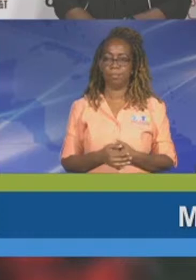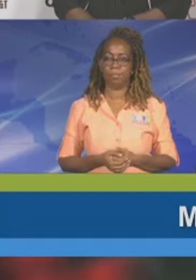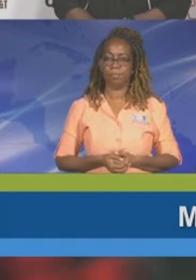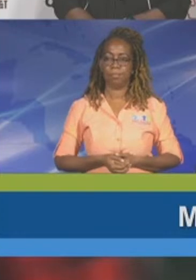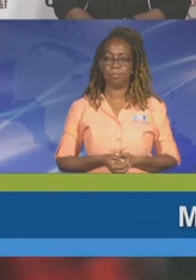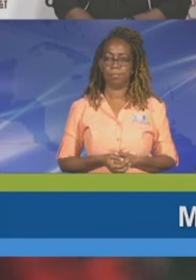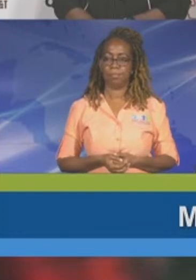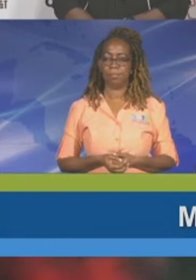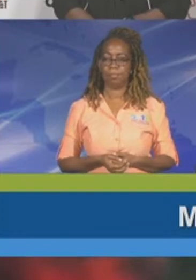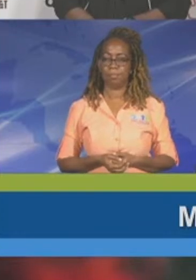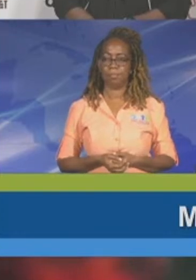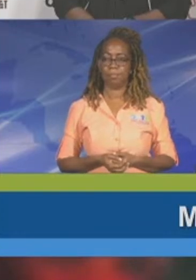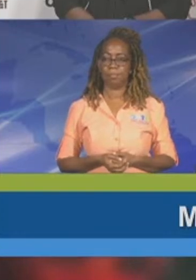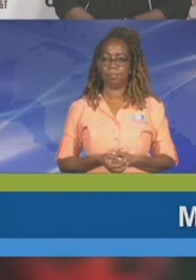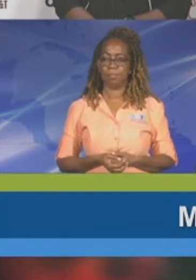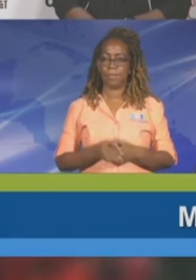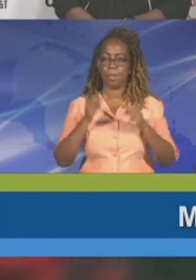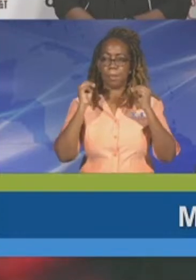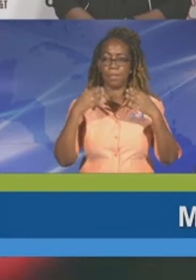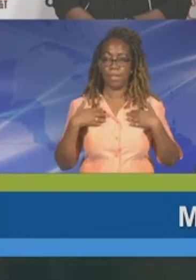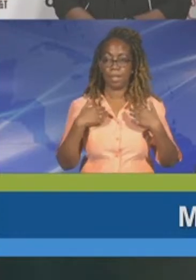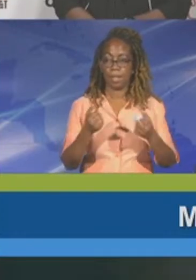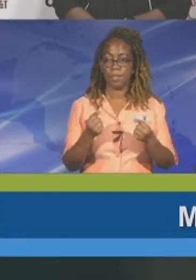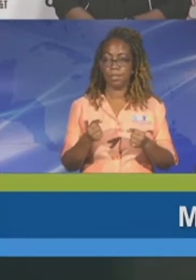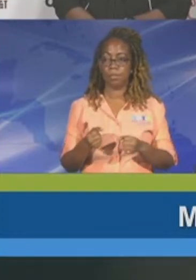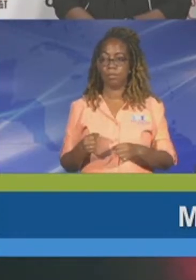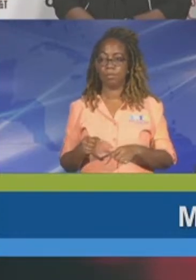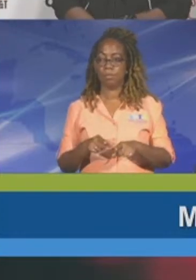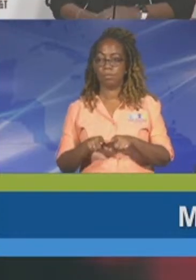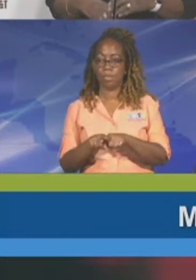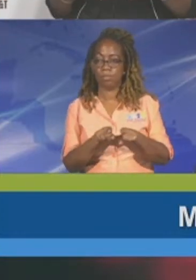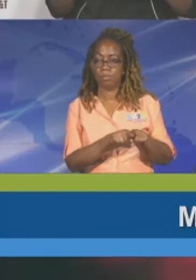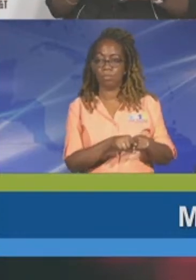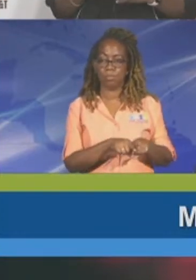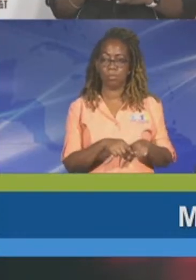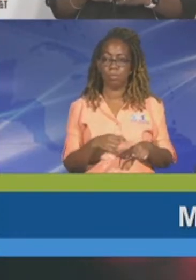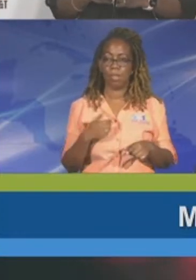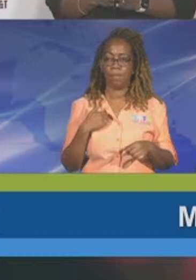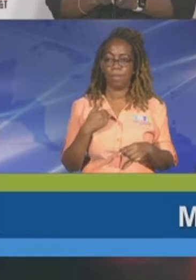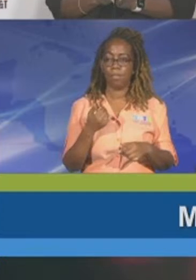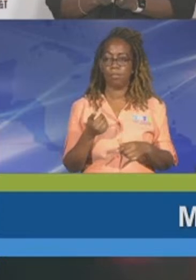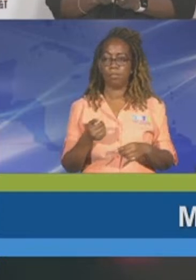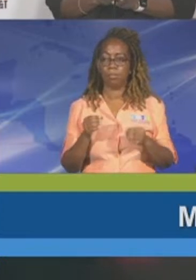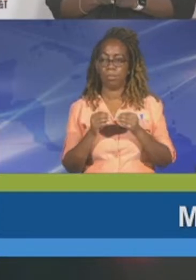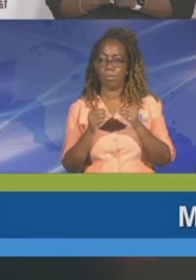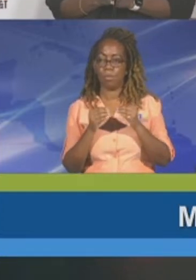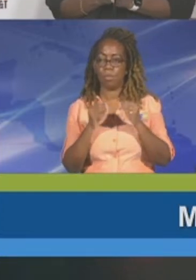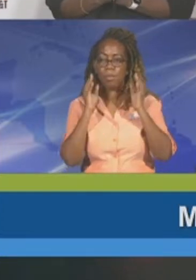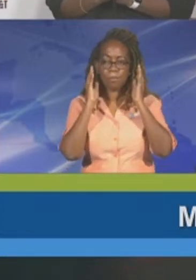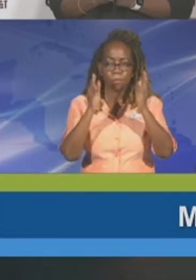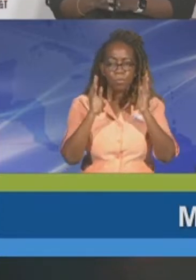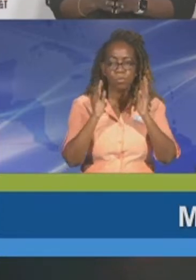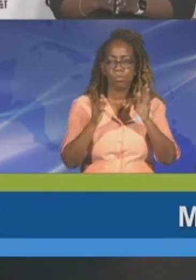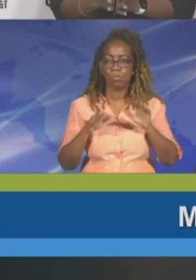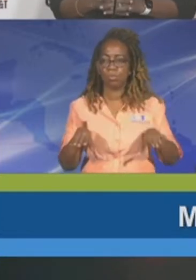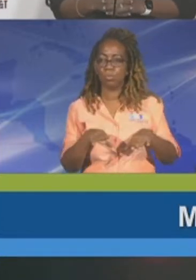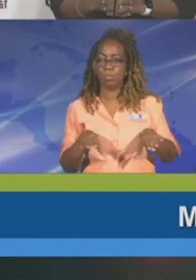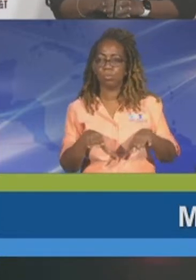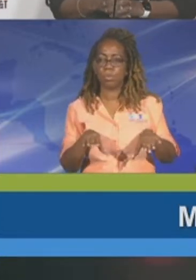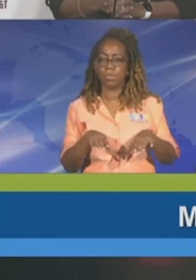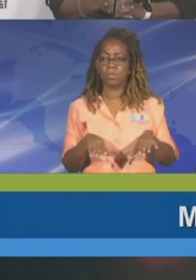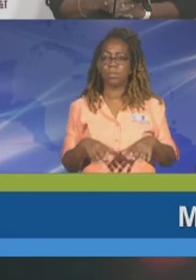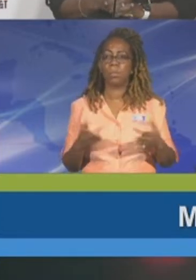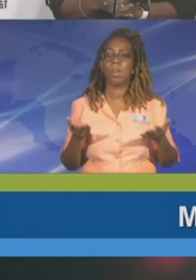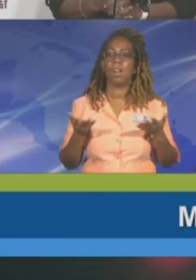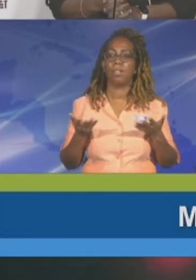At the Ministry of Health, we are also engaged in some more focused activity in terms of